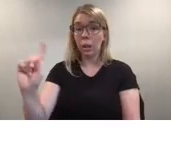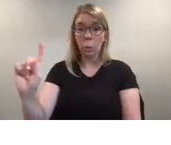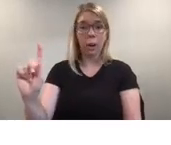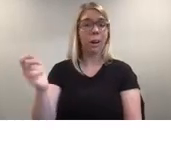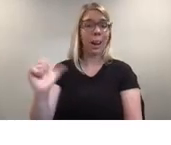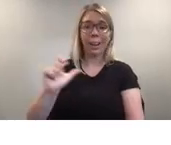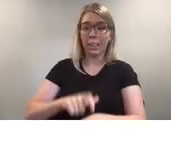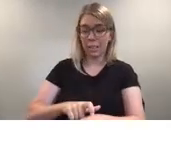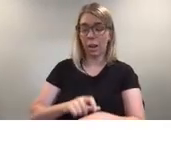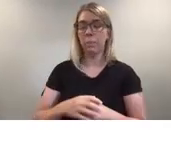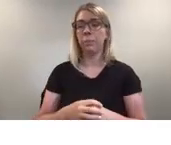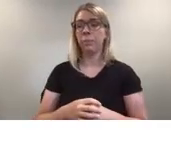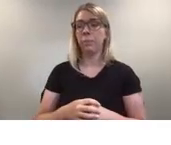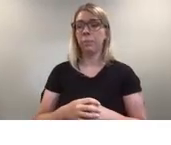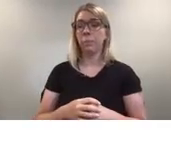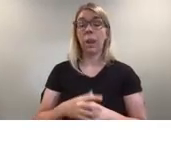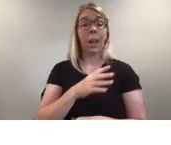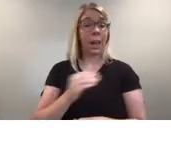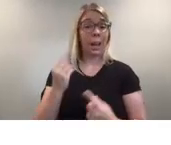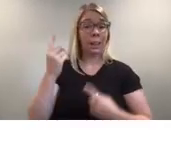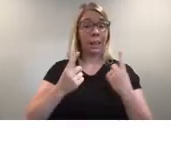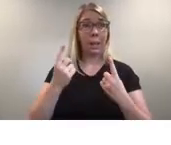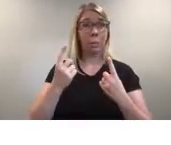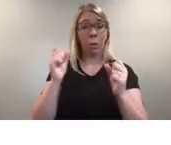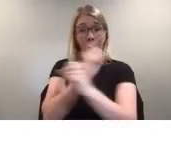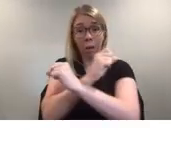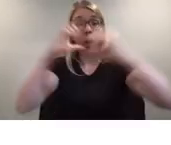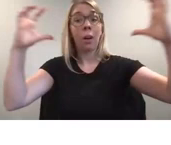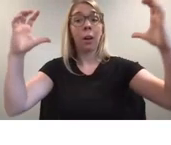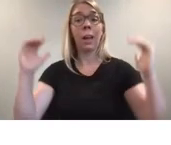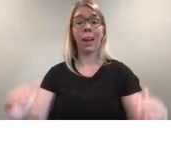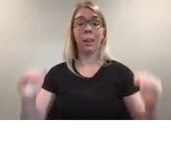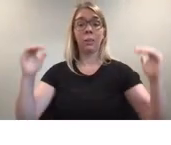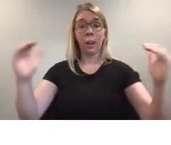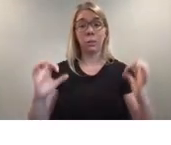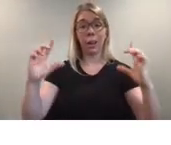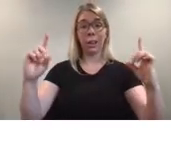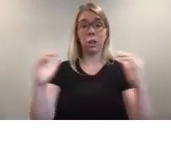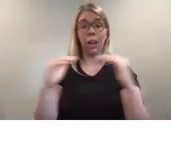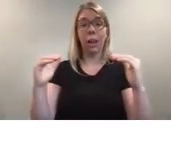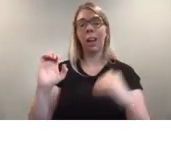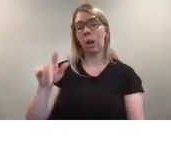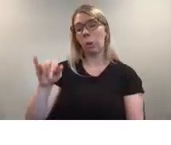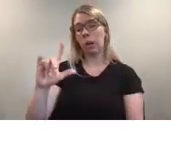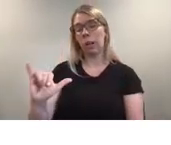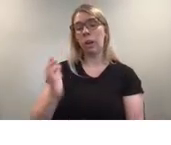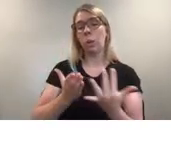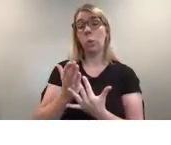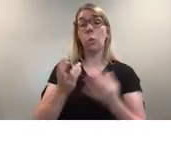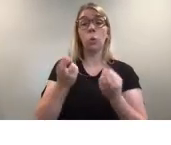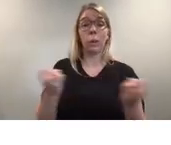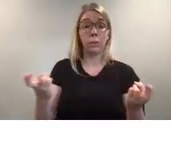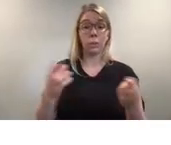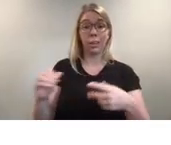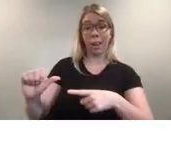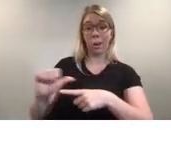to address something even bigger, and that is the advancement of educational equity through resources and practices that are